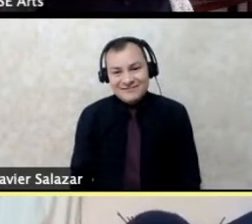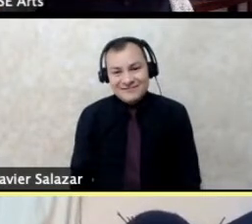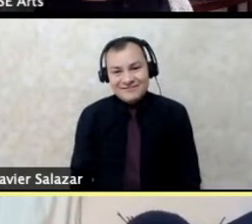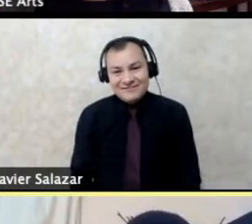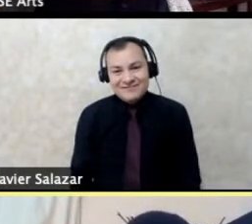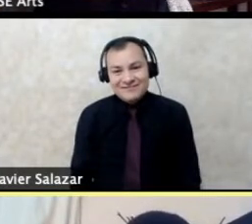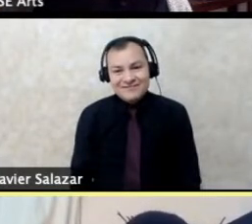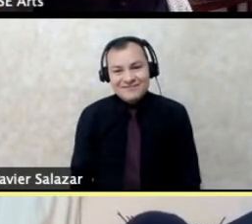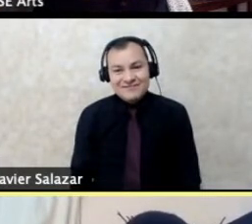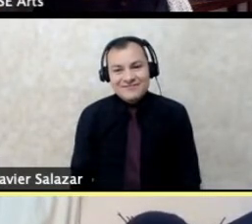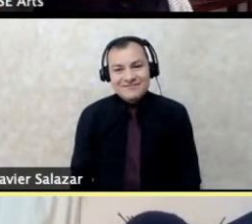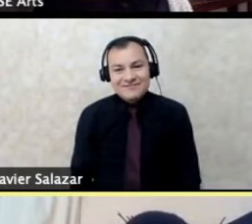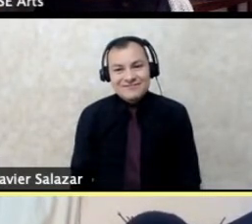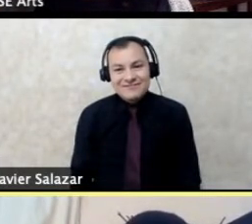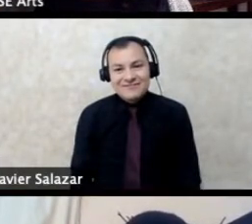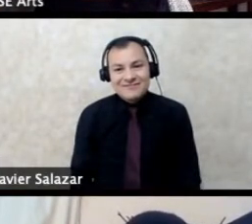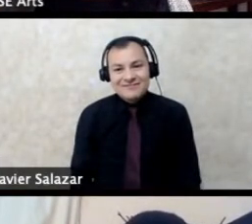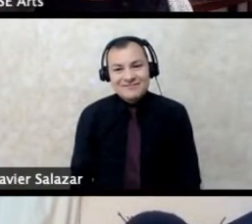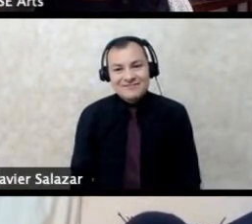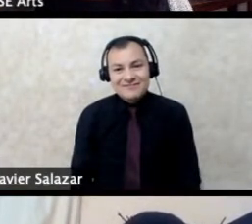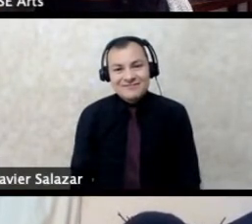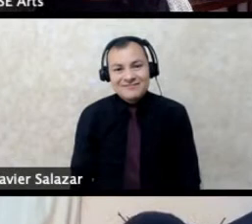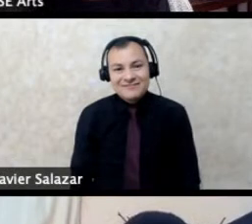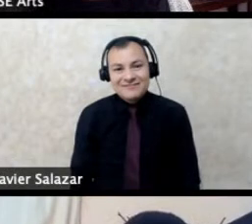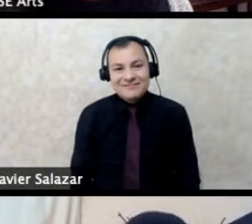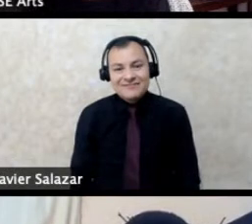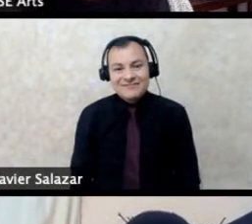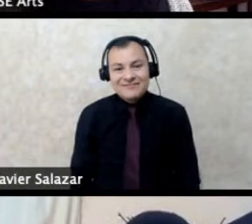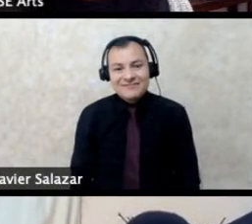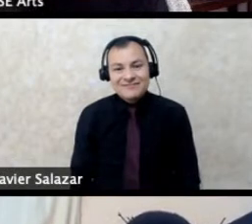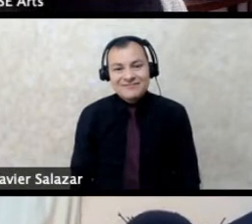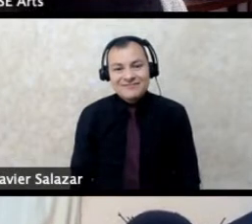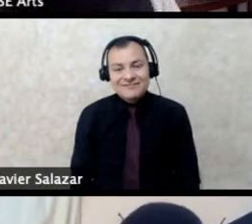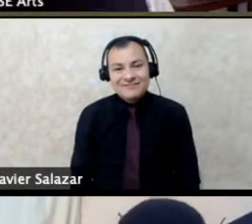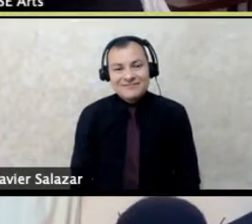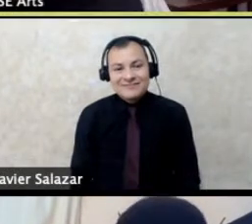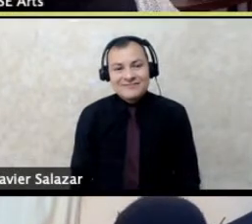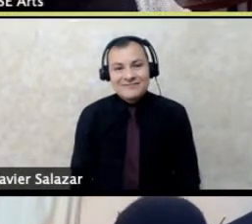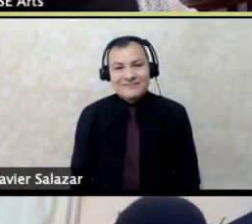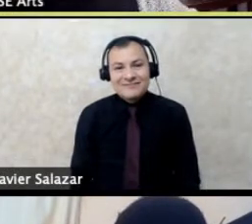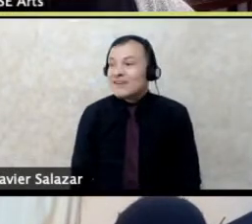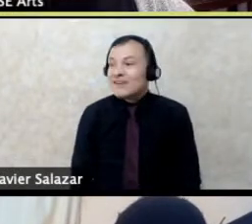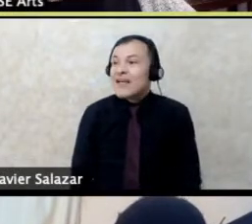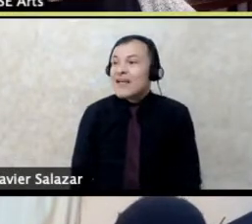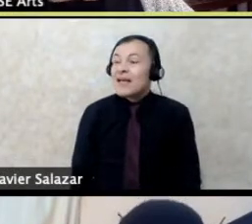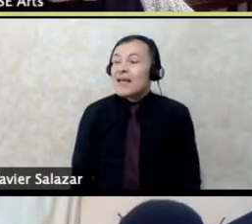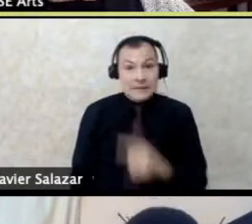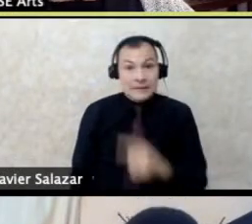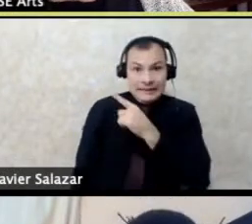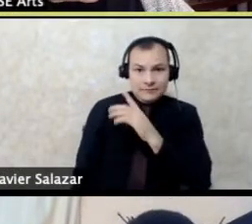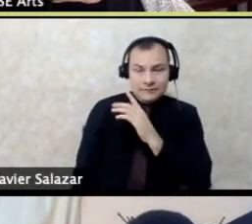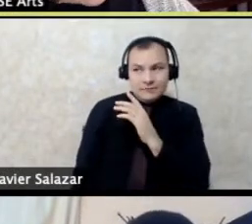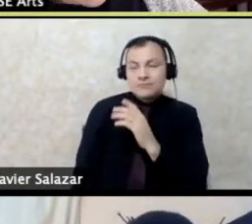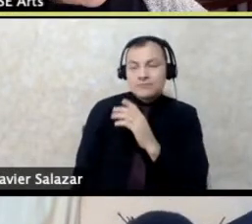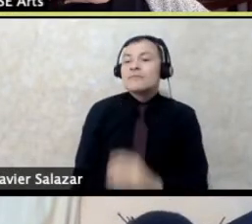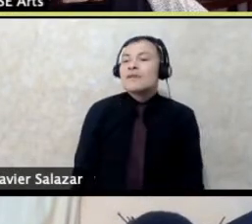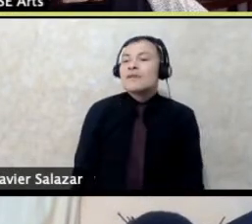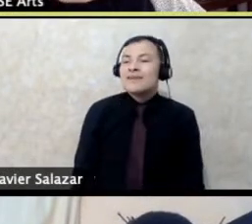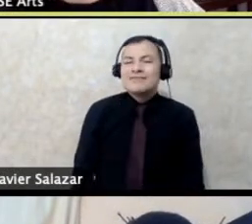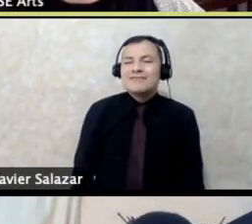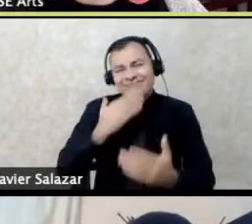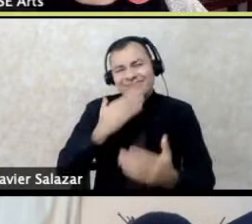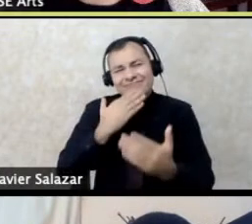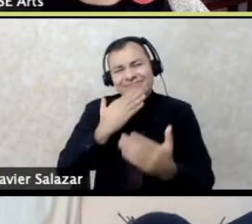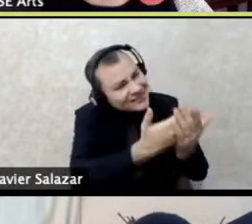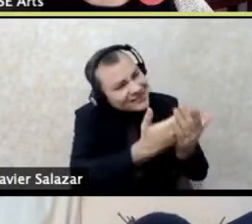right. Muchísimas gracias. Muchas gracias a Alexia, Paola. Es un gusto poderlos volver a ver. Ya han pasado 2 años.